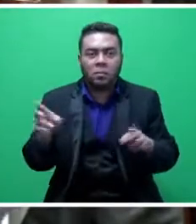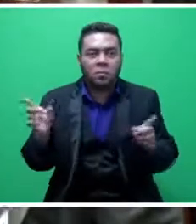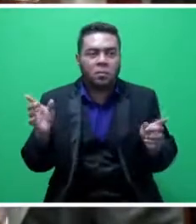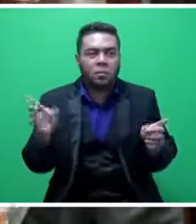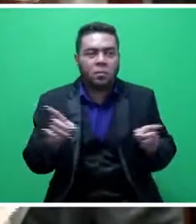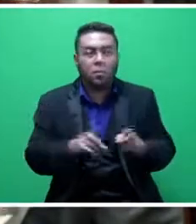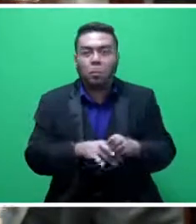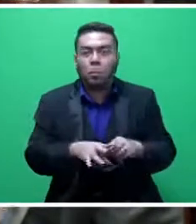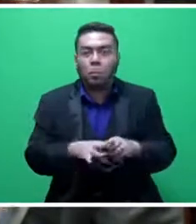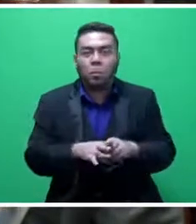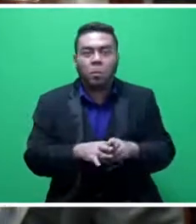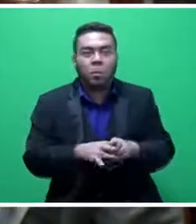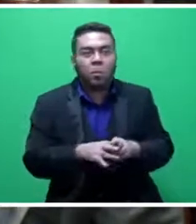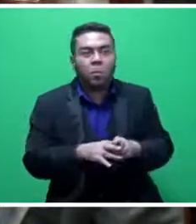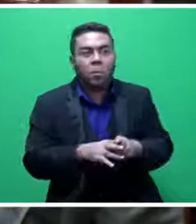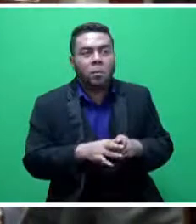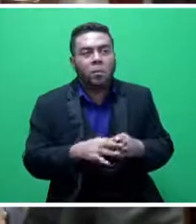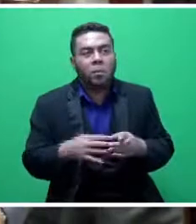pepperoni,